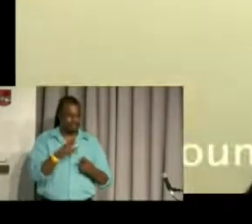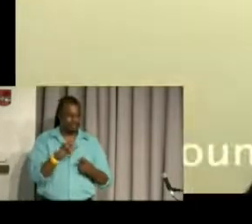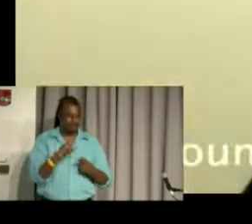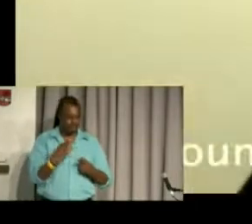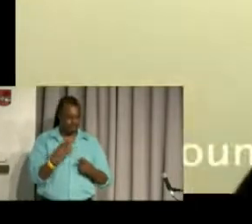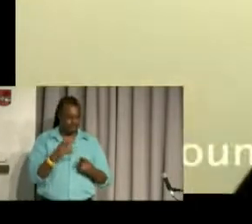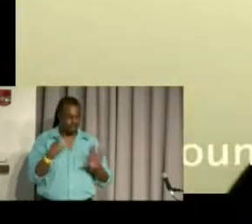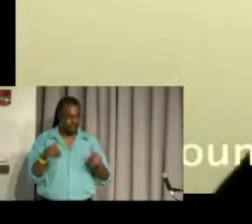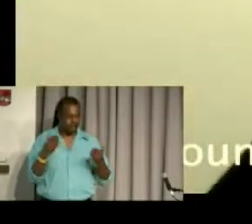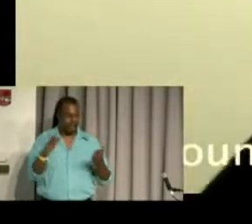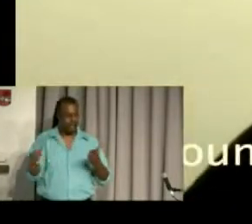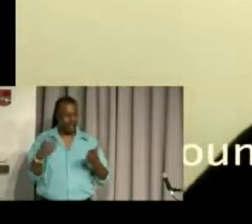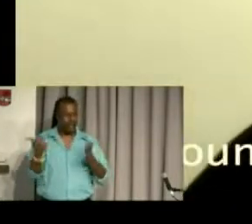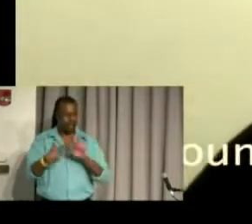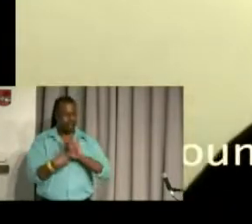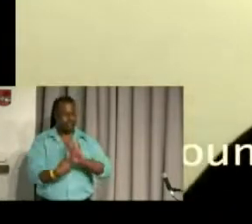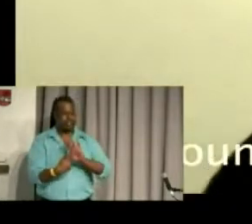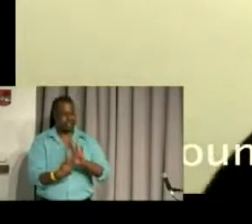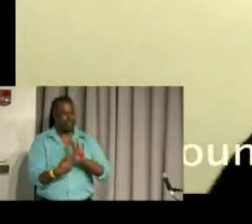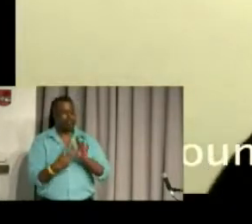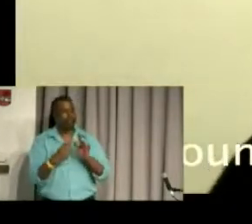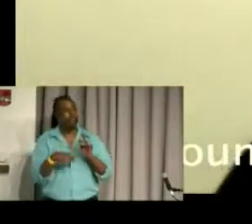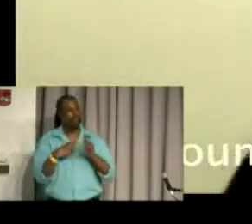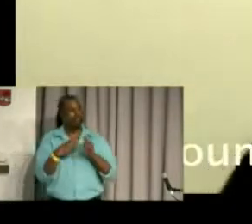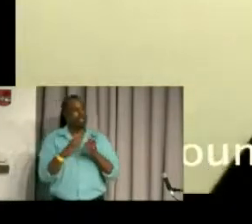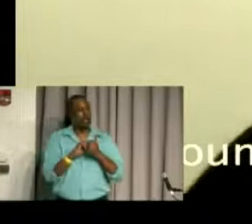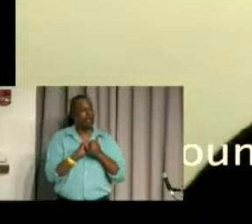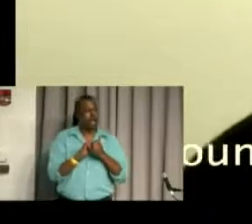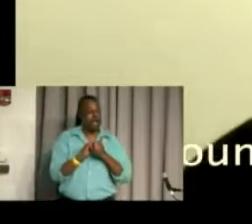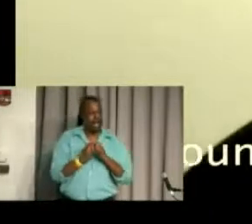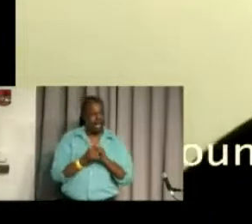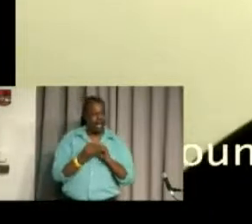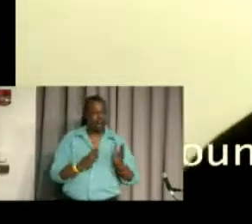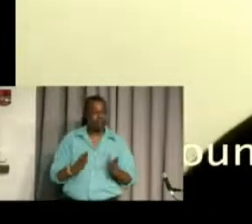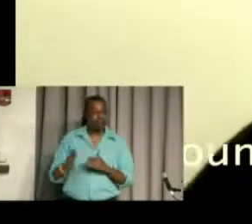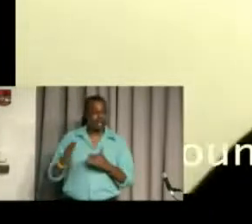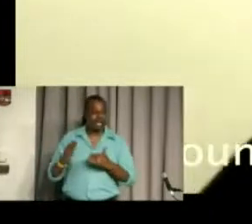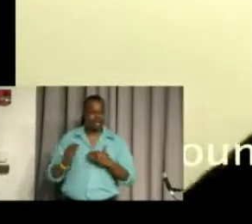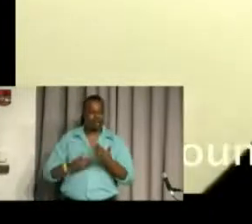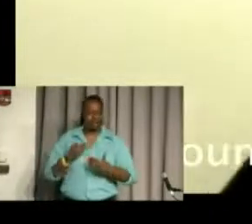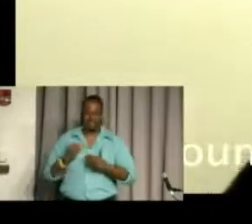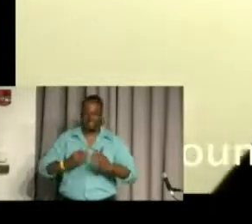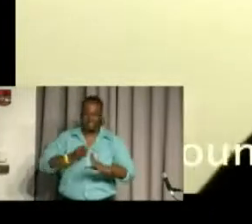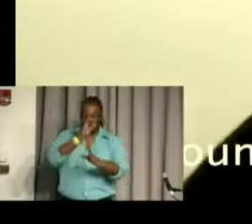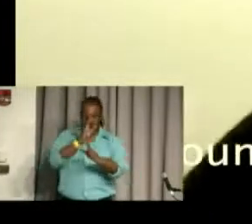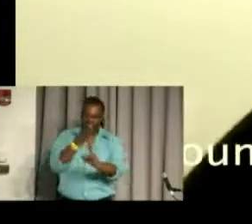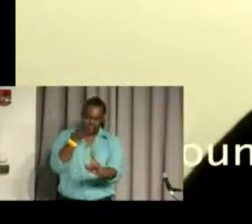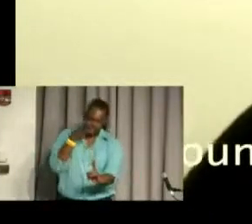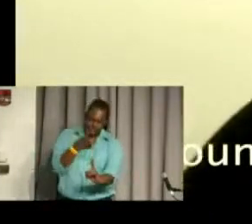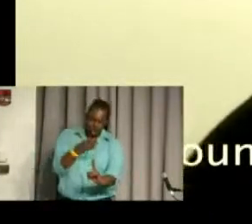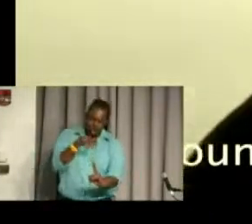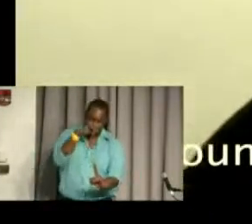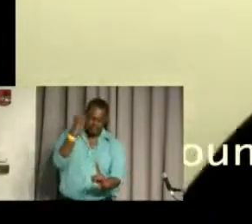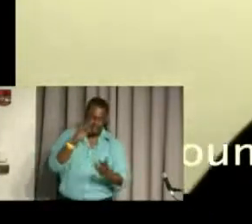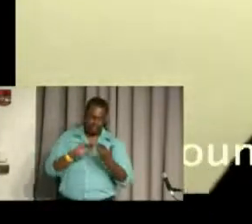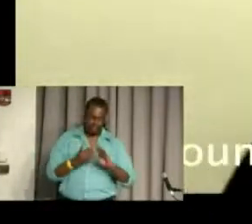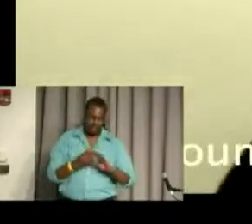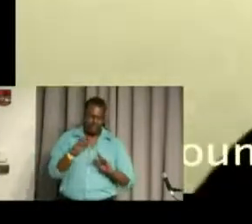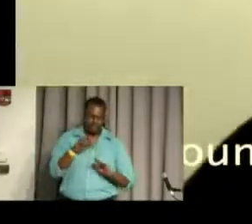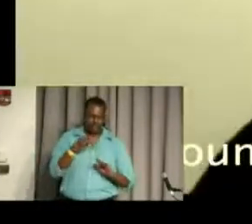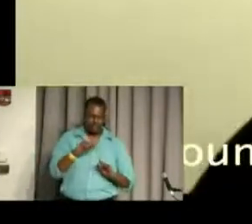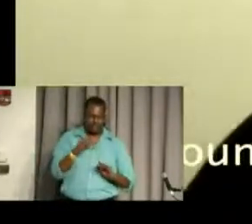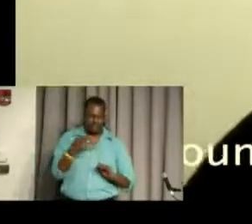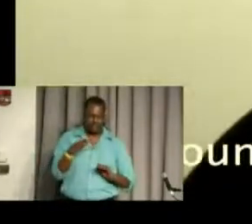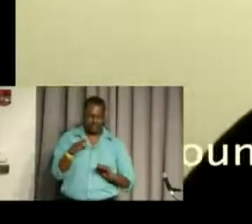another example of how the planning process directly targets Black communities. In St. James Parish